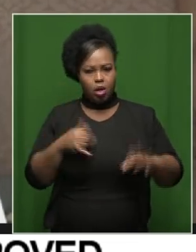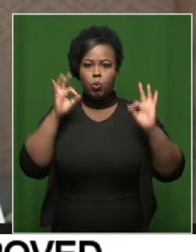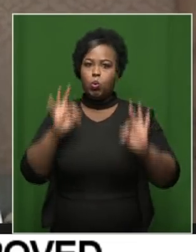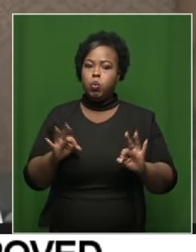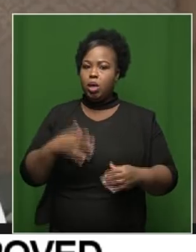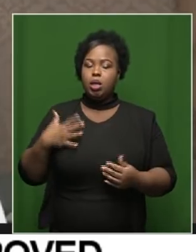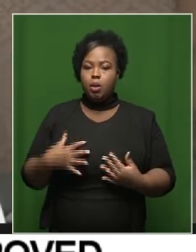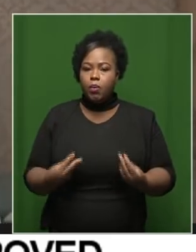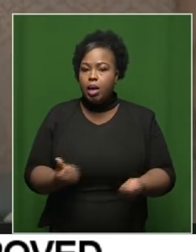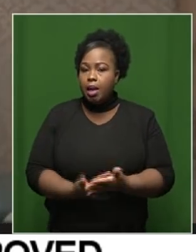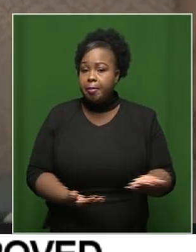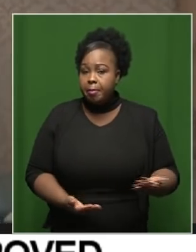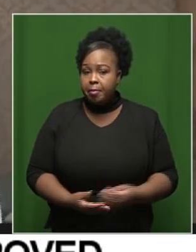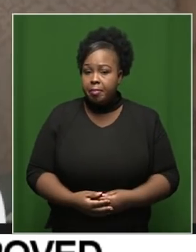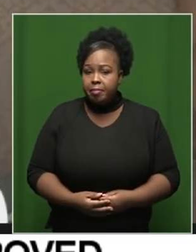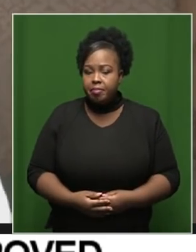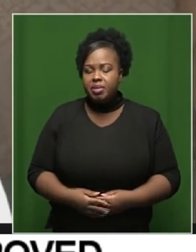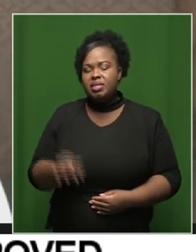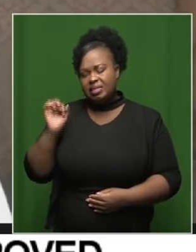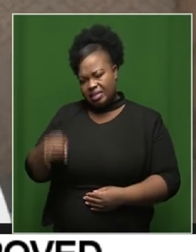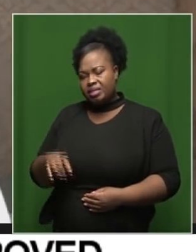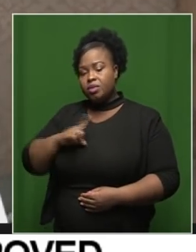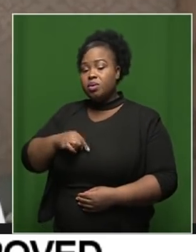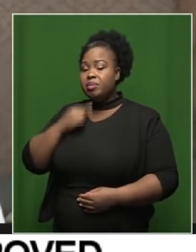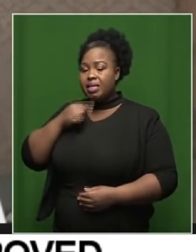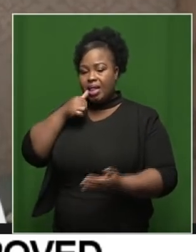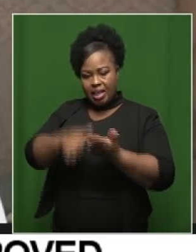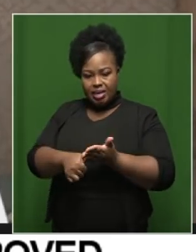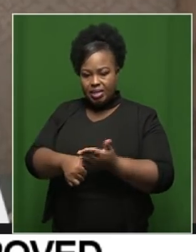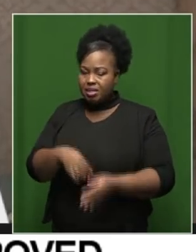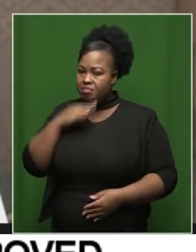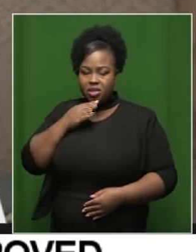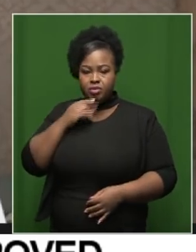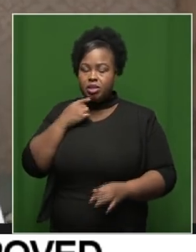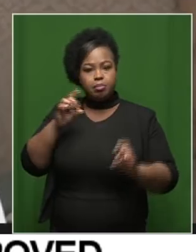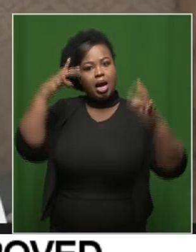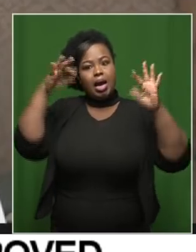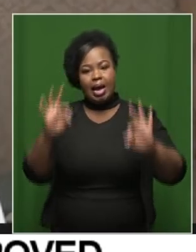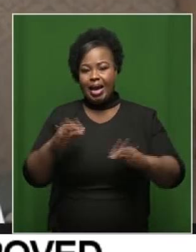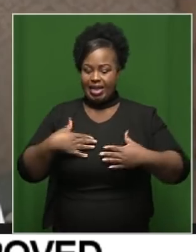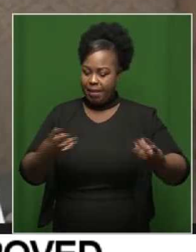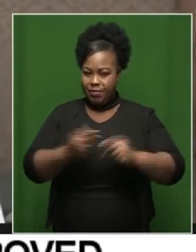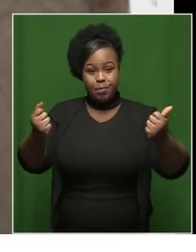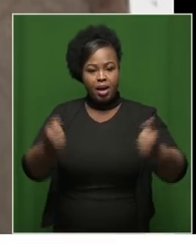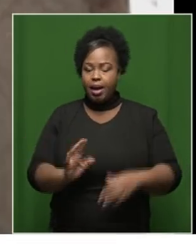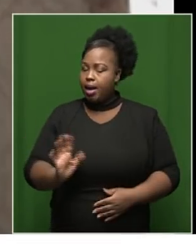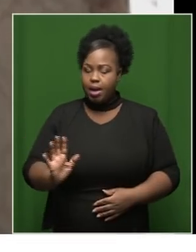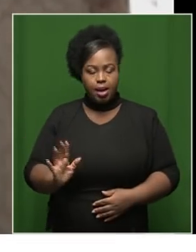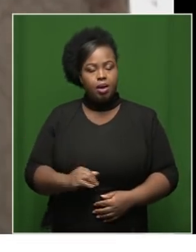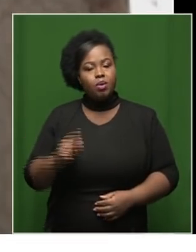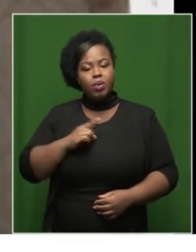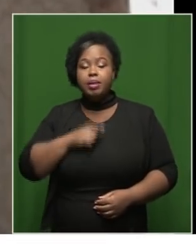they're looking for? Yes, and that's exactly why I said in my letter, it is not a miracle drug. Firstly, I want to clarify, the incident that you're talking